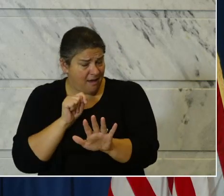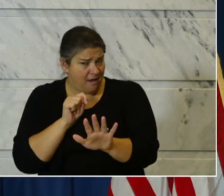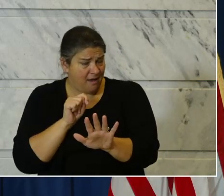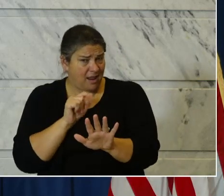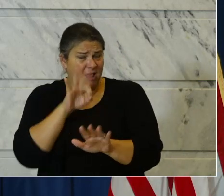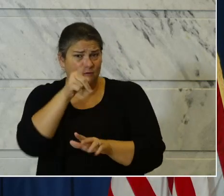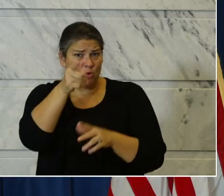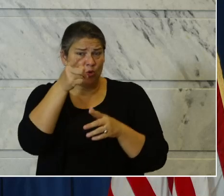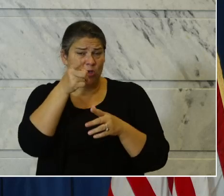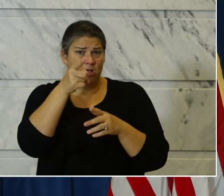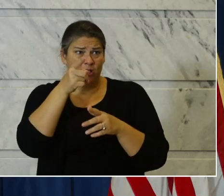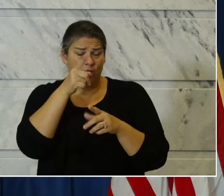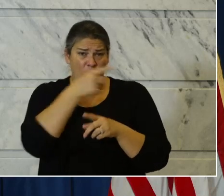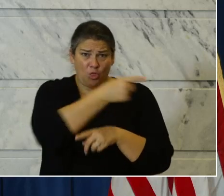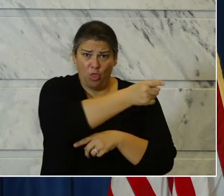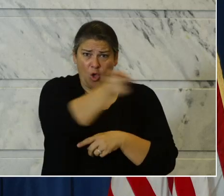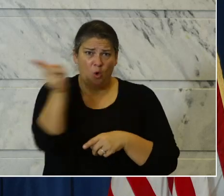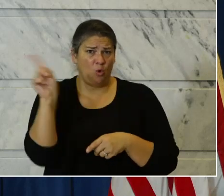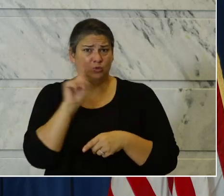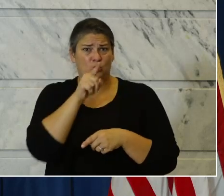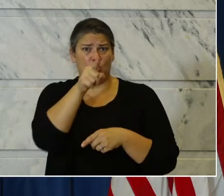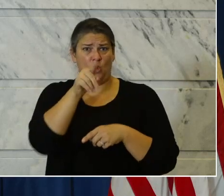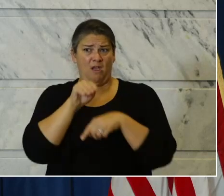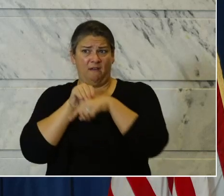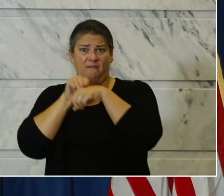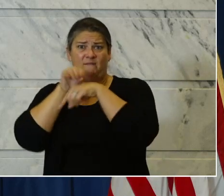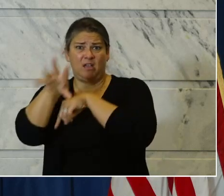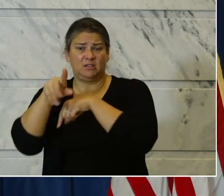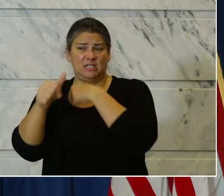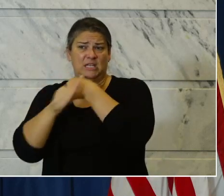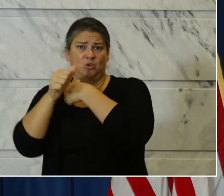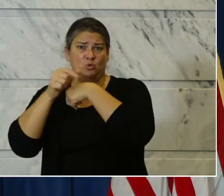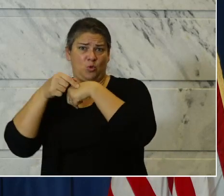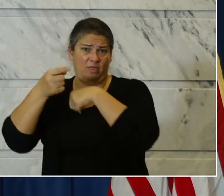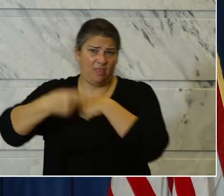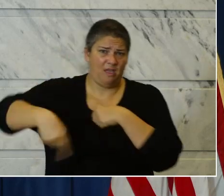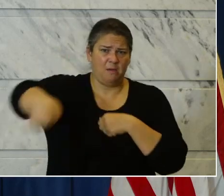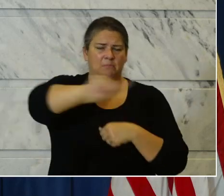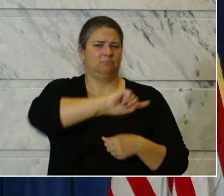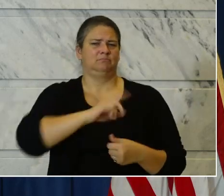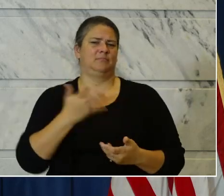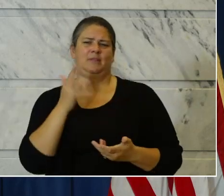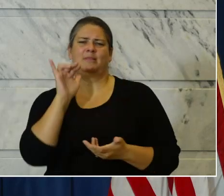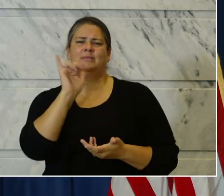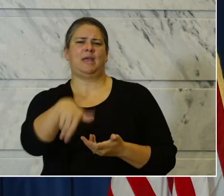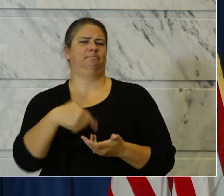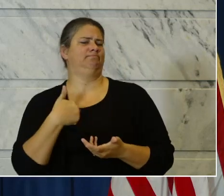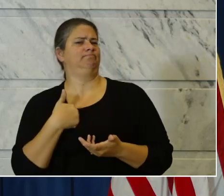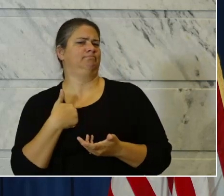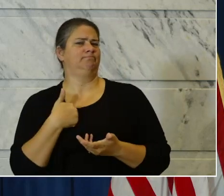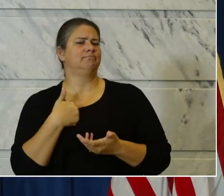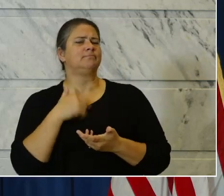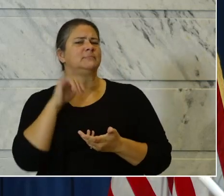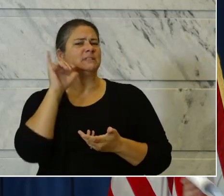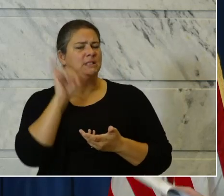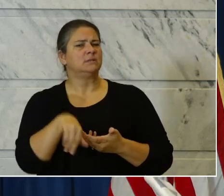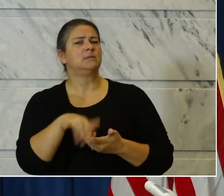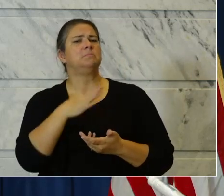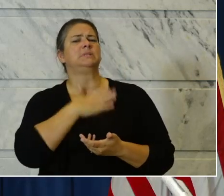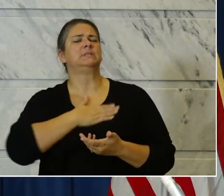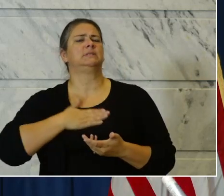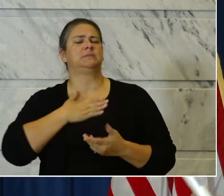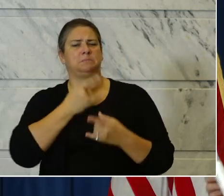them a fair chance. So again, I want to ask you, please, wear the masks, socially distance, and follow these